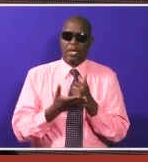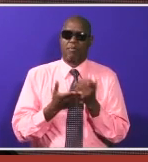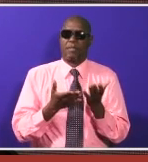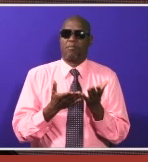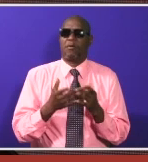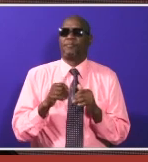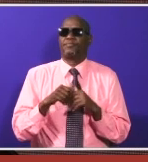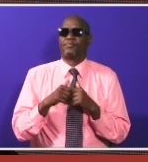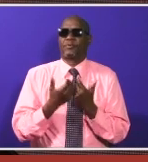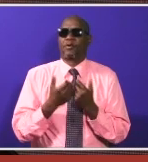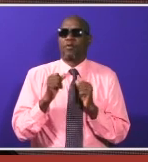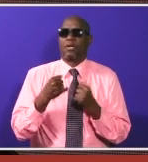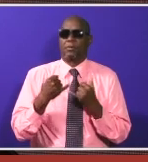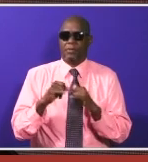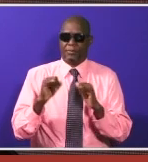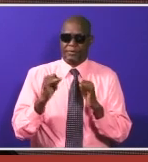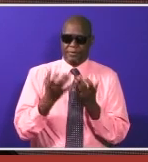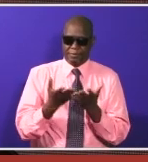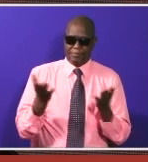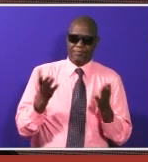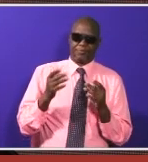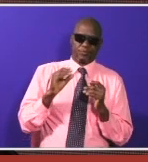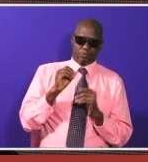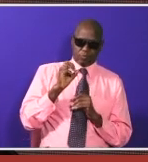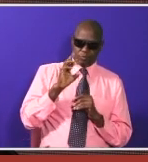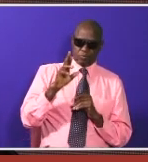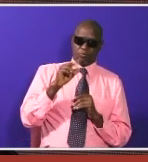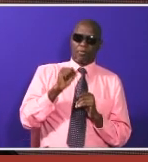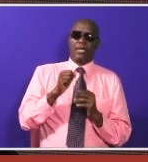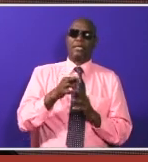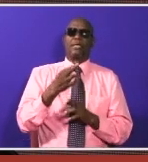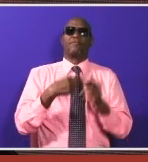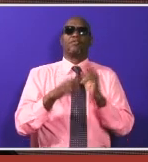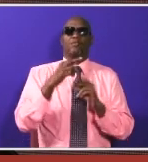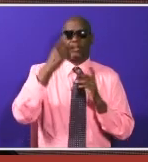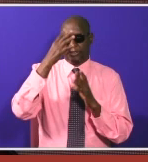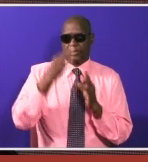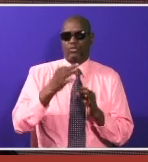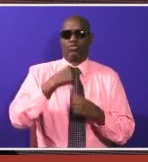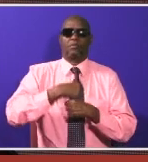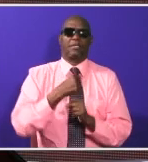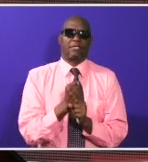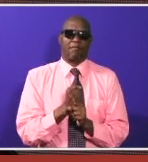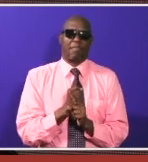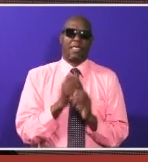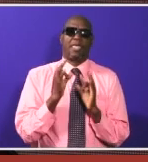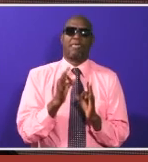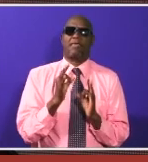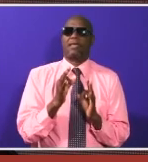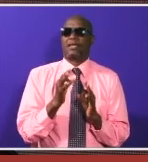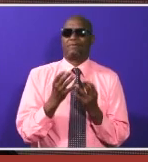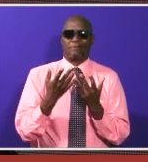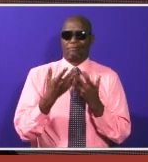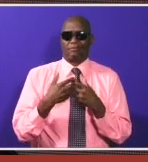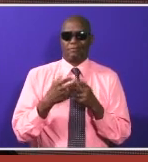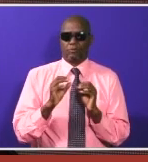them how they can be implemented them. Or we can actually review the decision that was made if it is not fitting for the